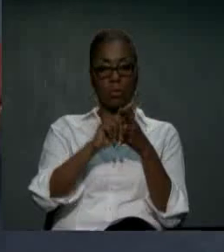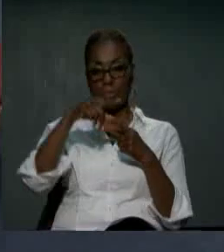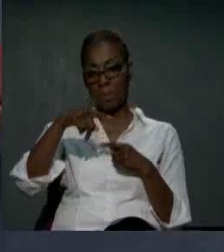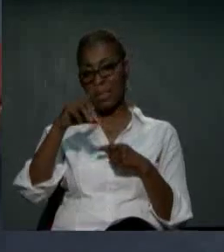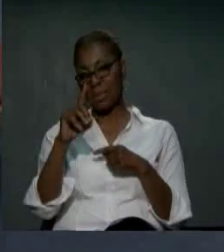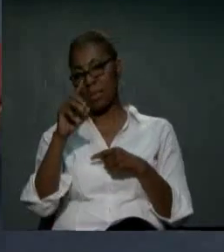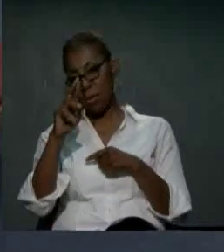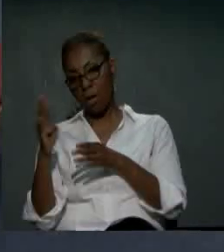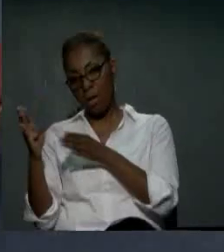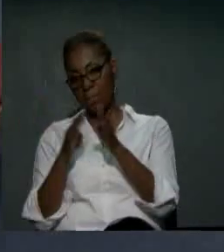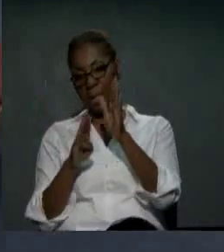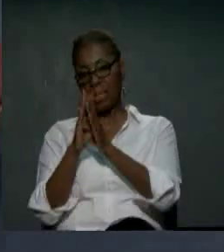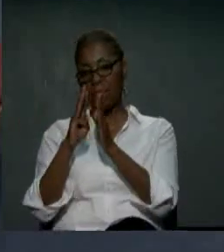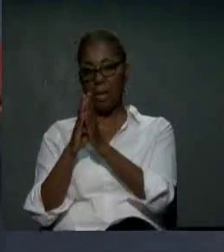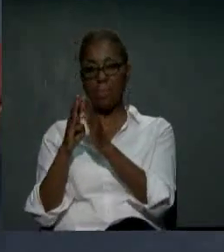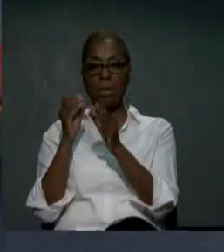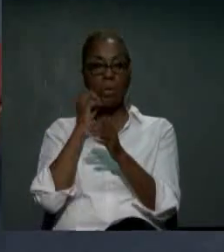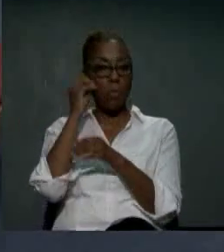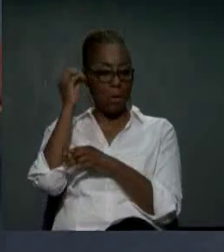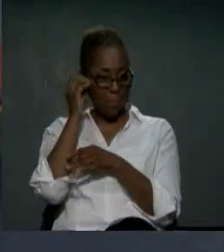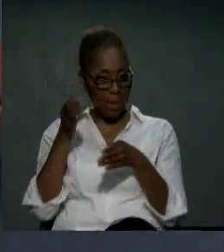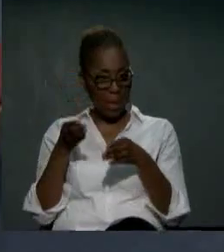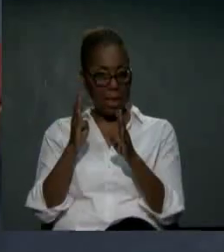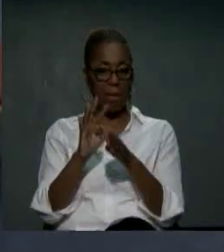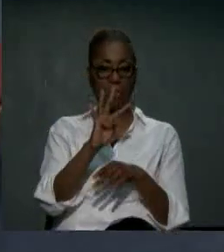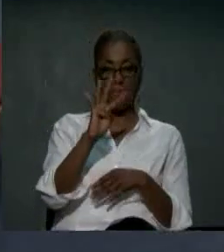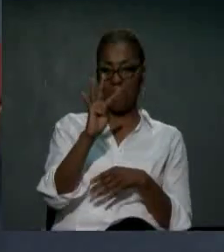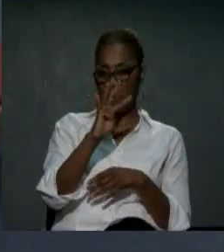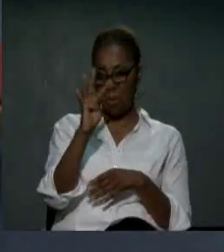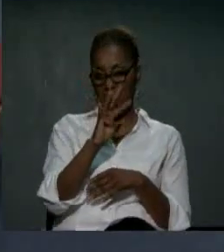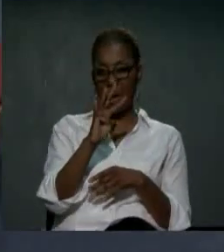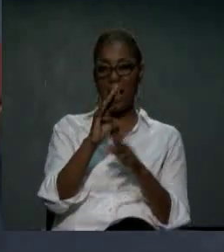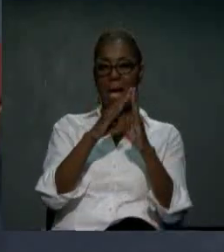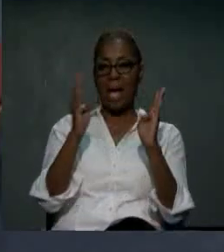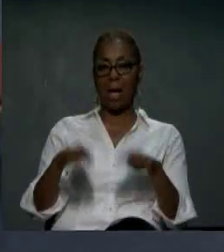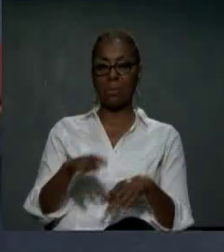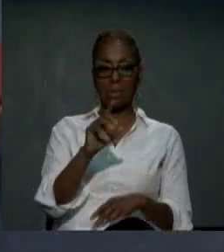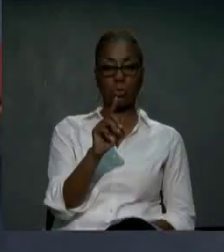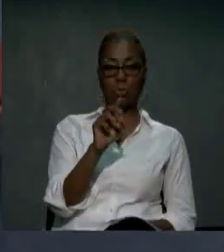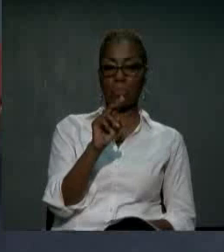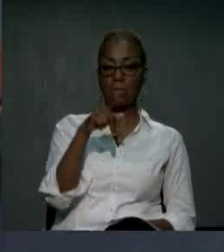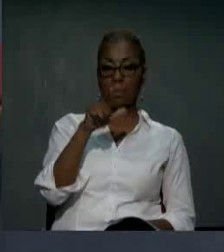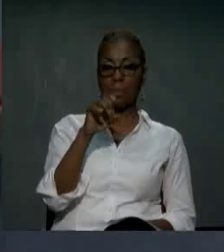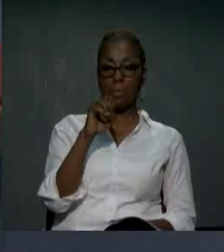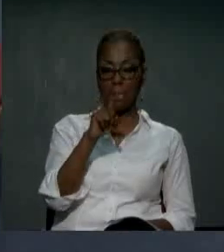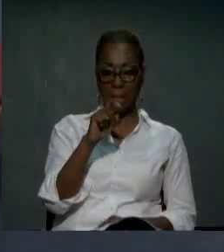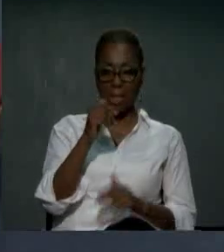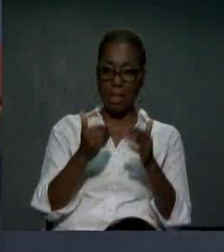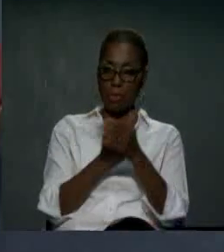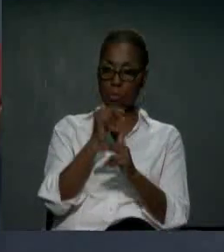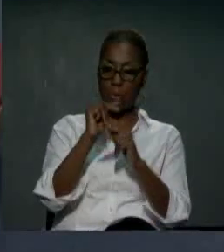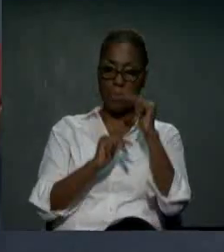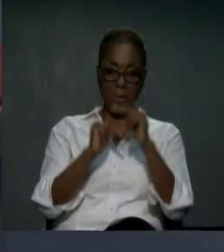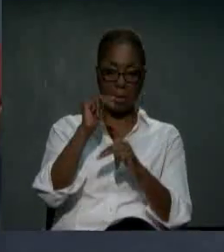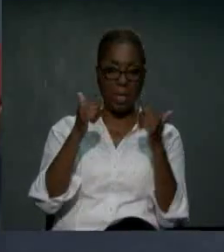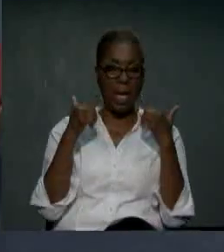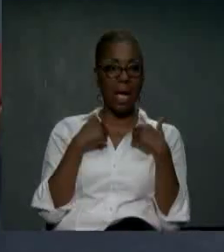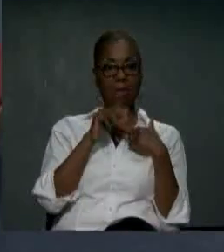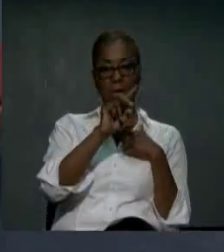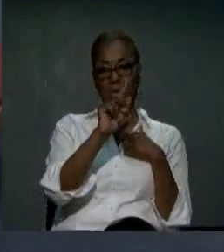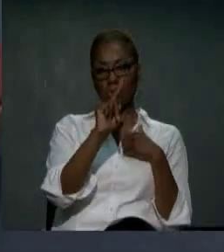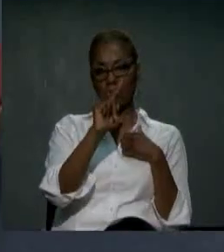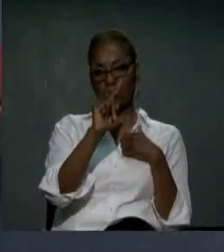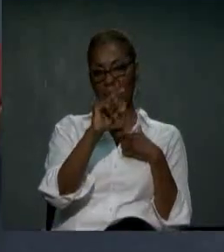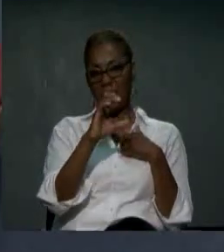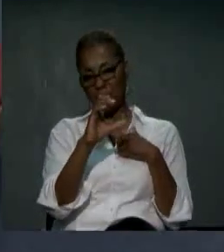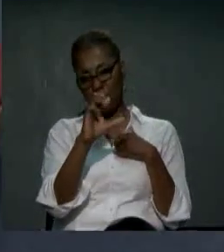PDR Planned Development Residential to allow the development of 4 buildings of duplex housing on the site. The new buildings are proposed containing approximately 2,300